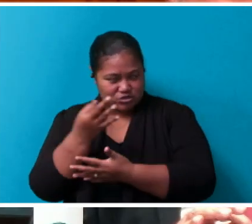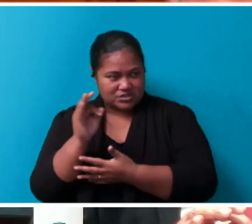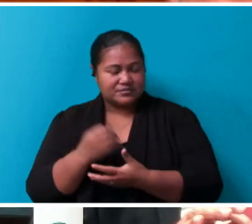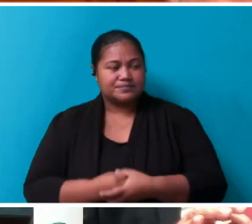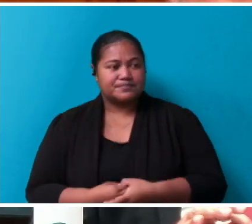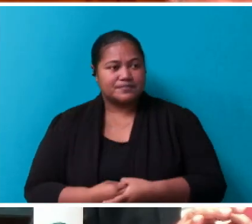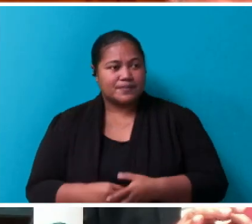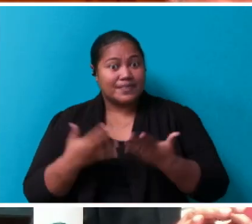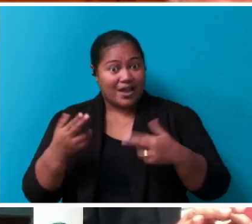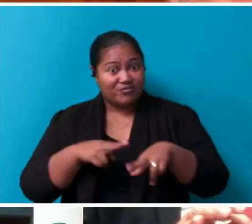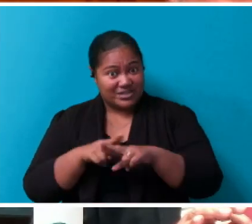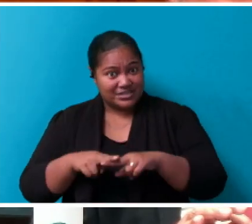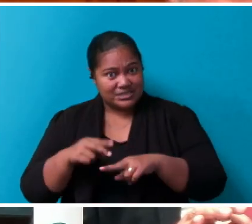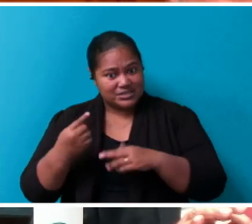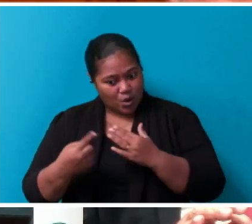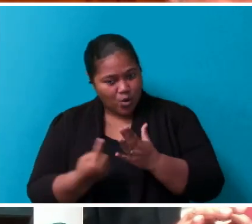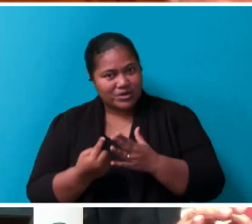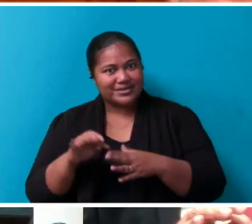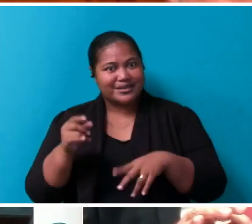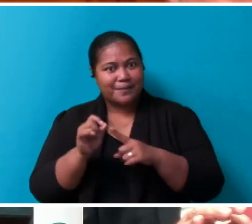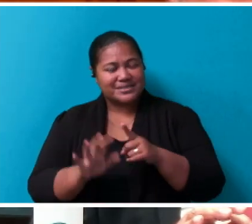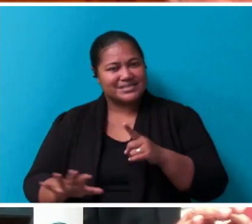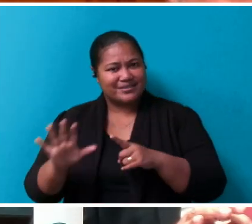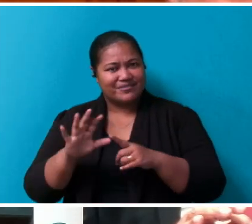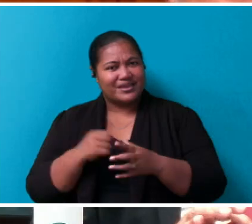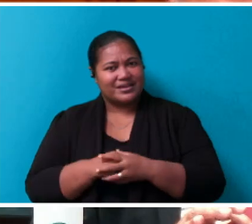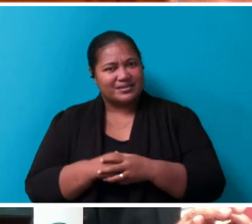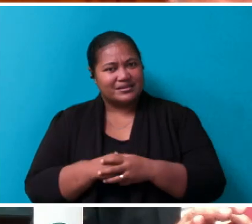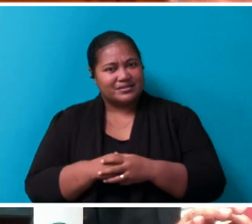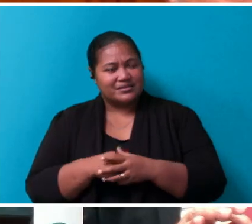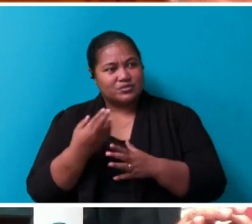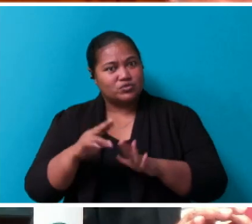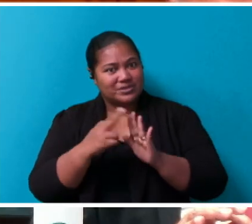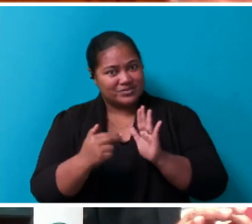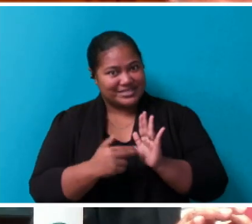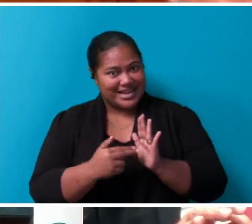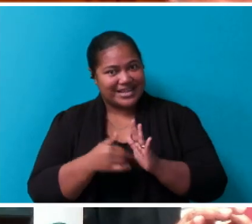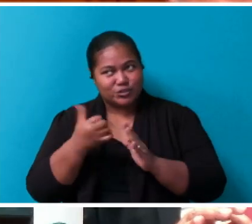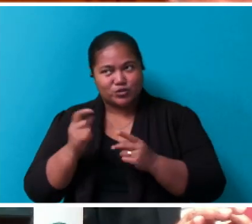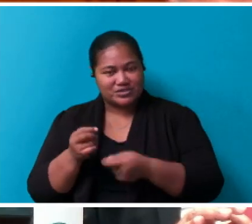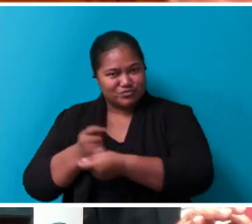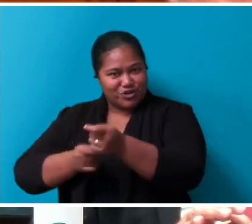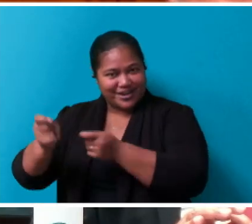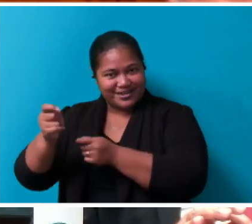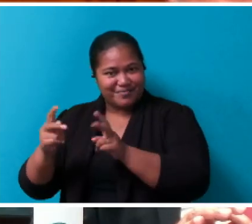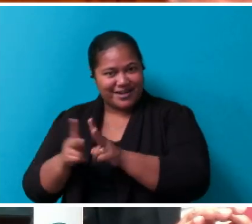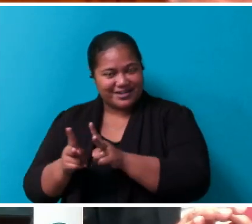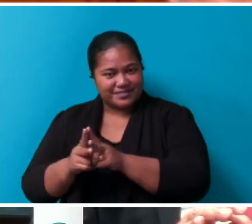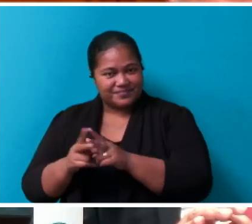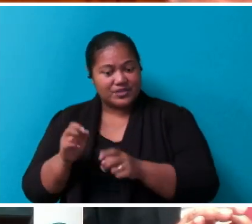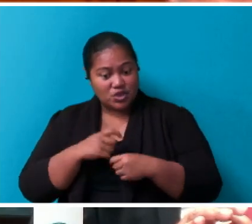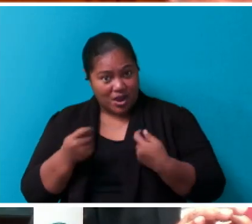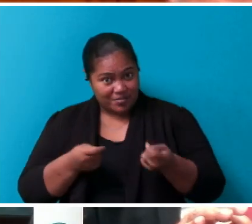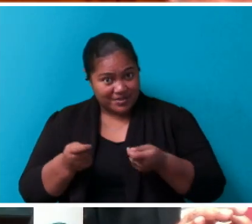only Pacific Island country among New Zealand's top 20 trading partners. Our market engagement